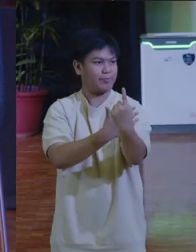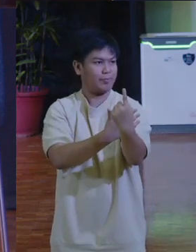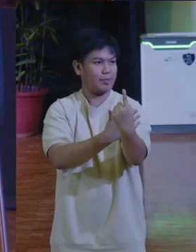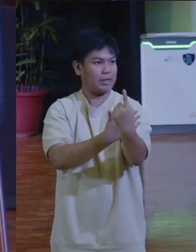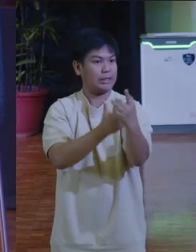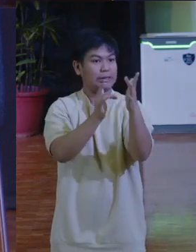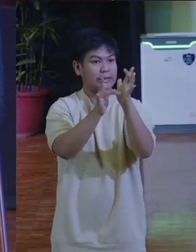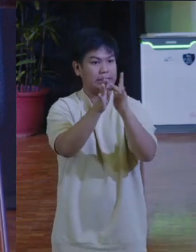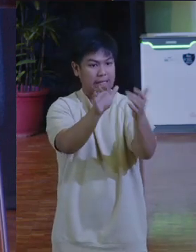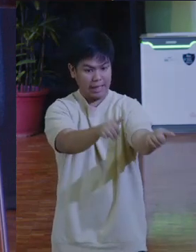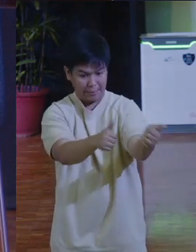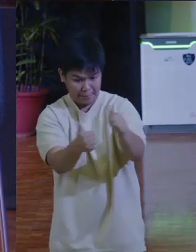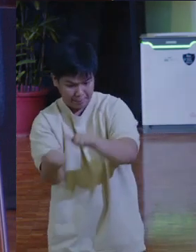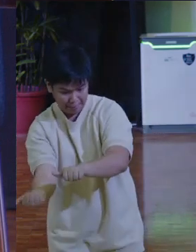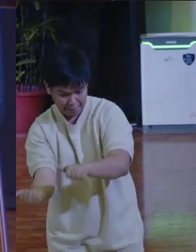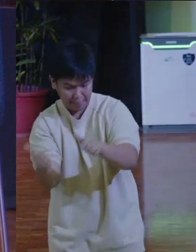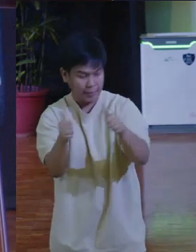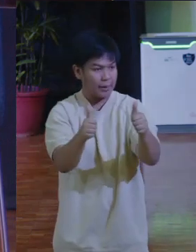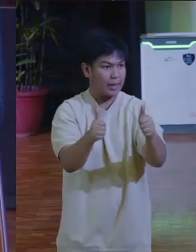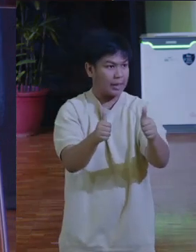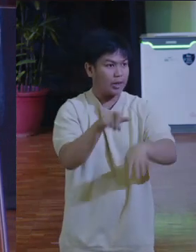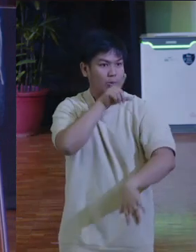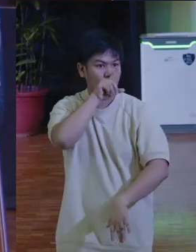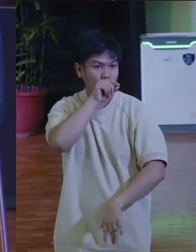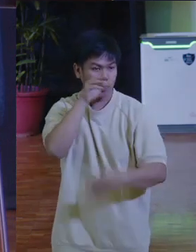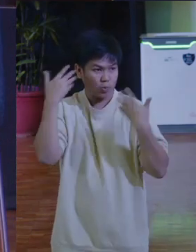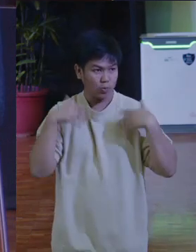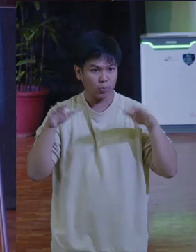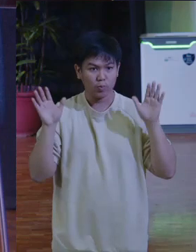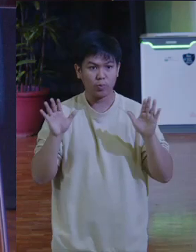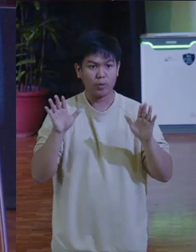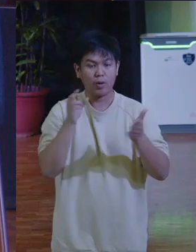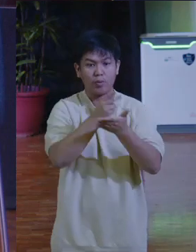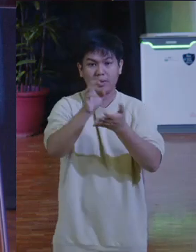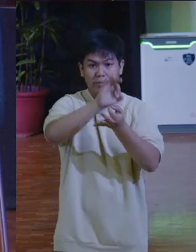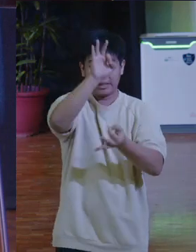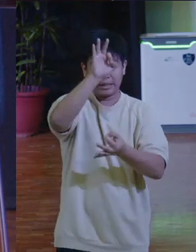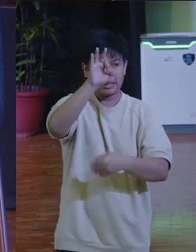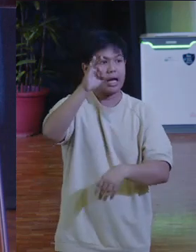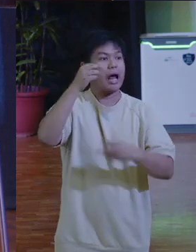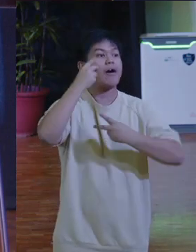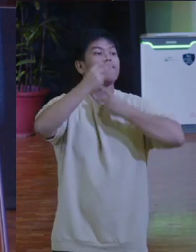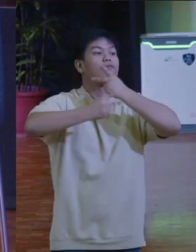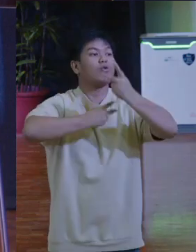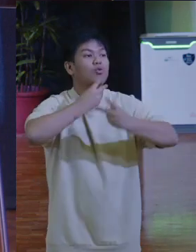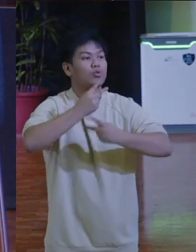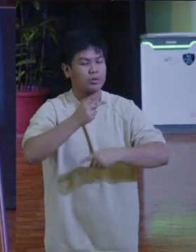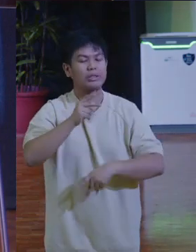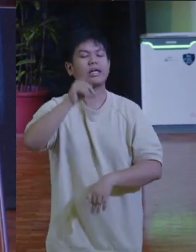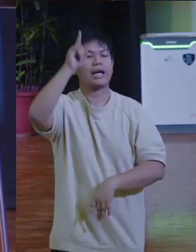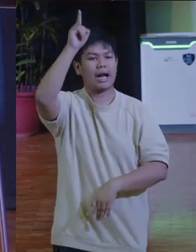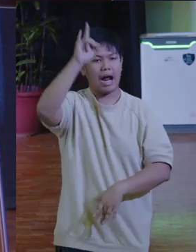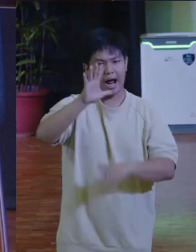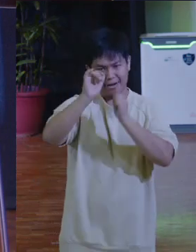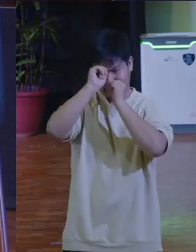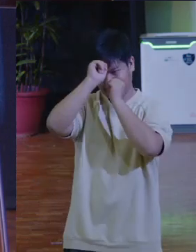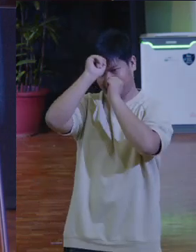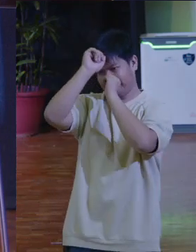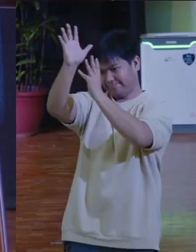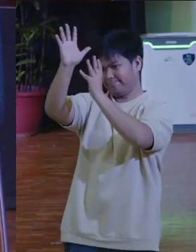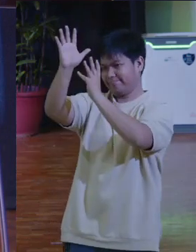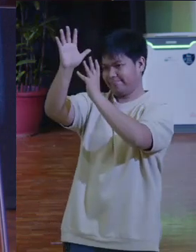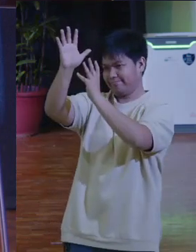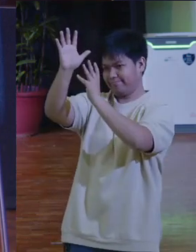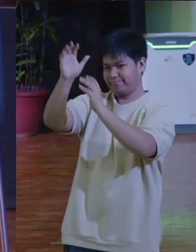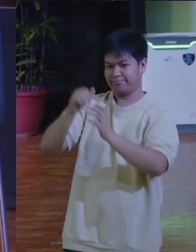ang Espiritu Santo sa kanyang bautismo. Ang apostol na si Pedro, ito po din